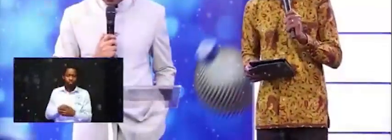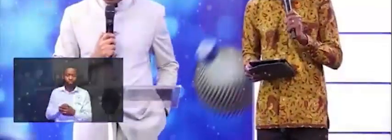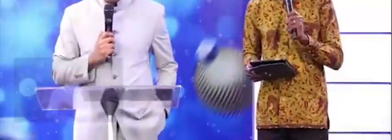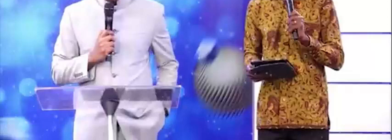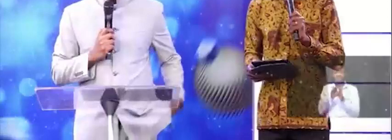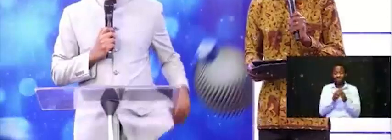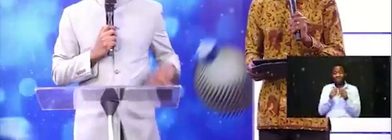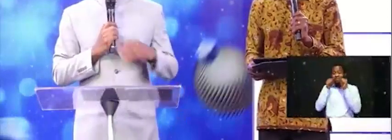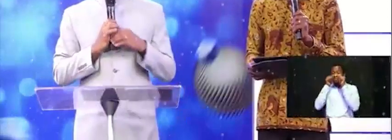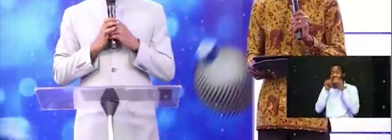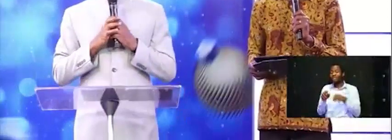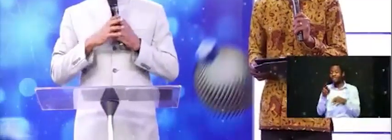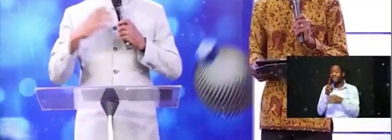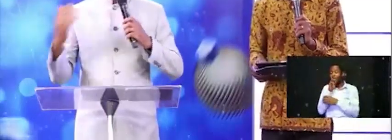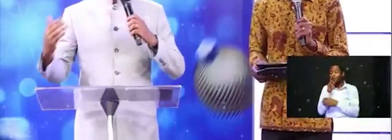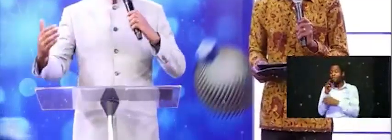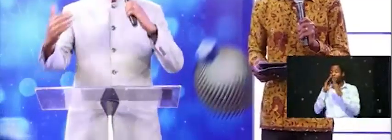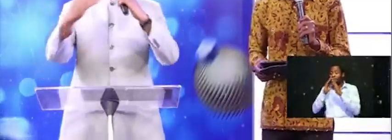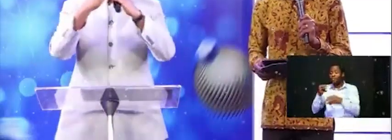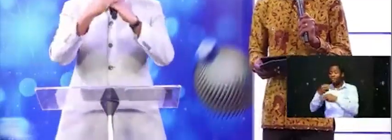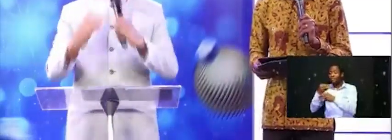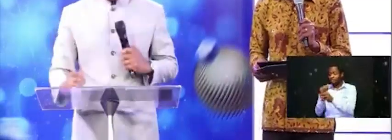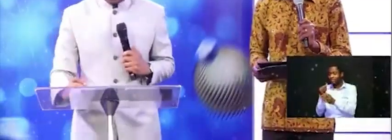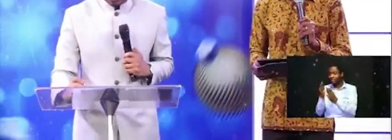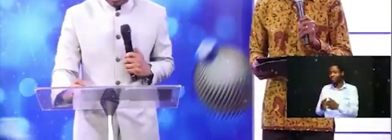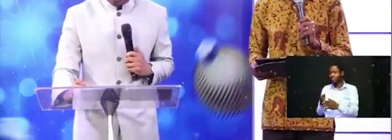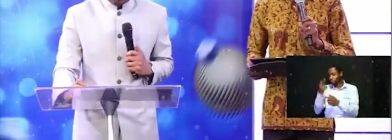peacemakers, for they shall be called the children of God.